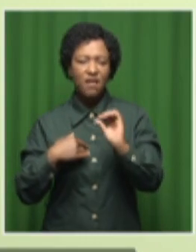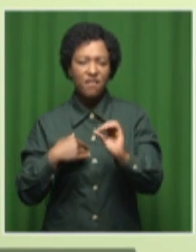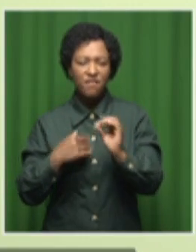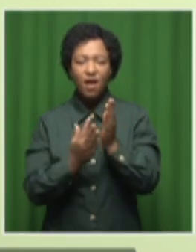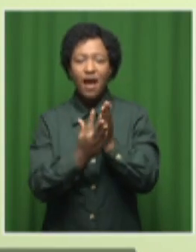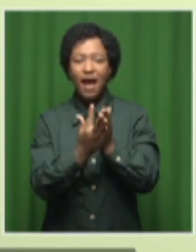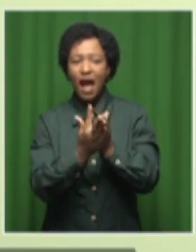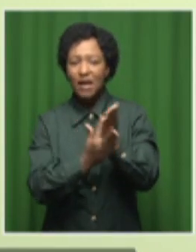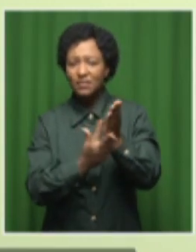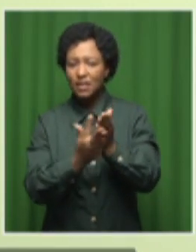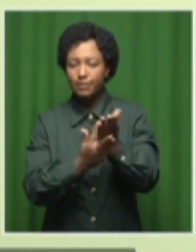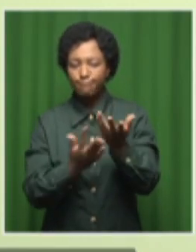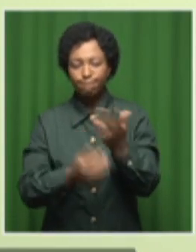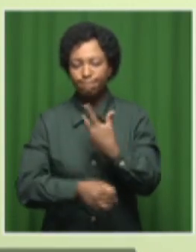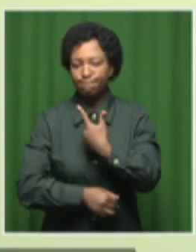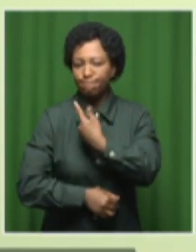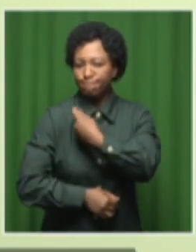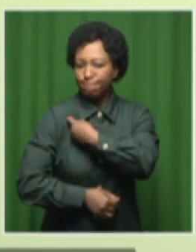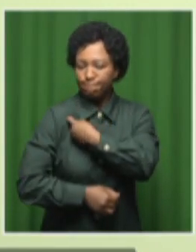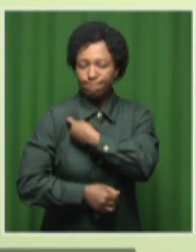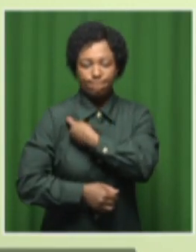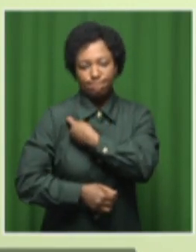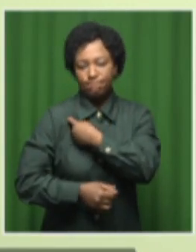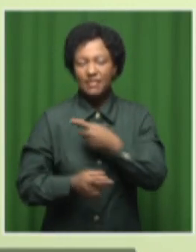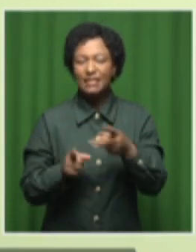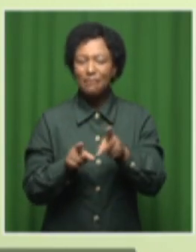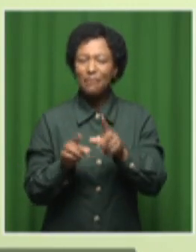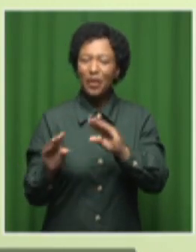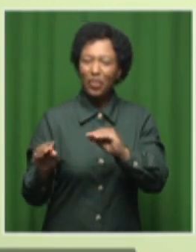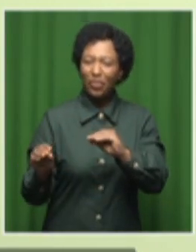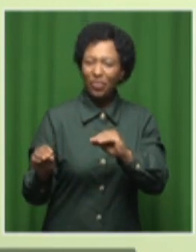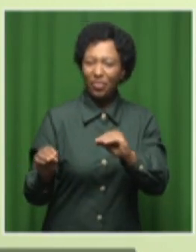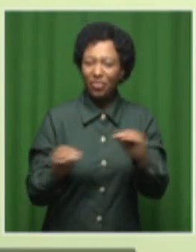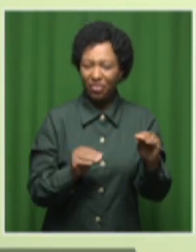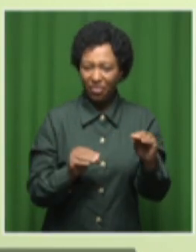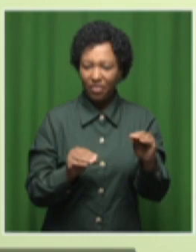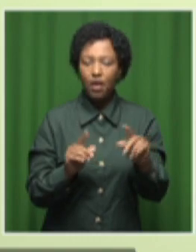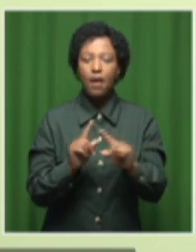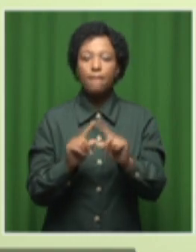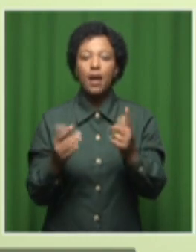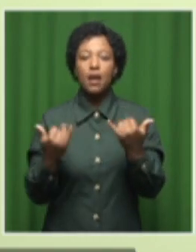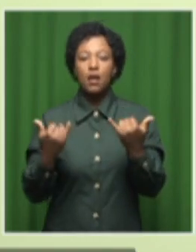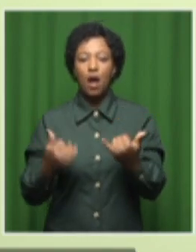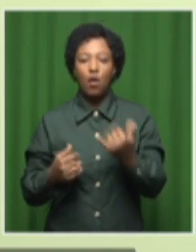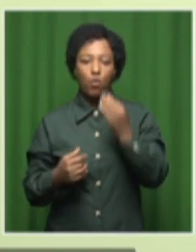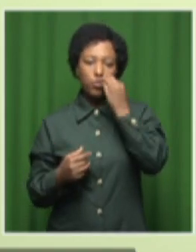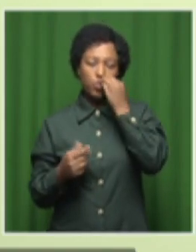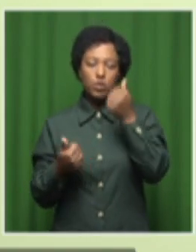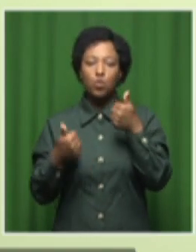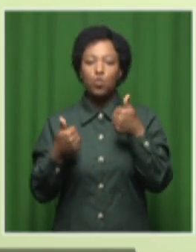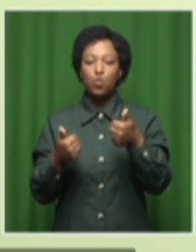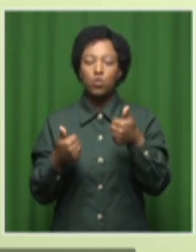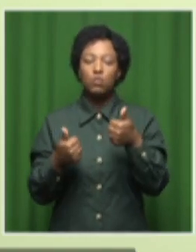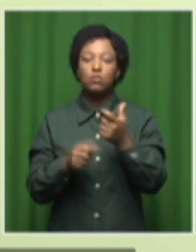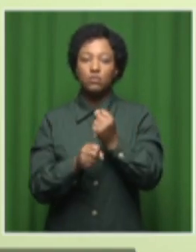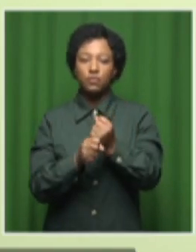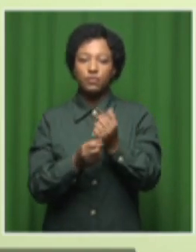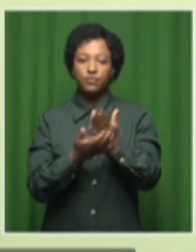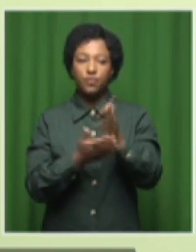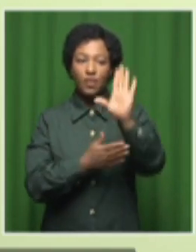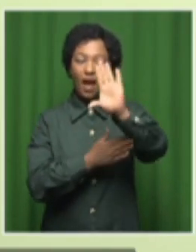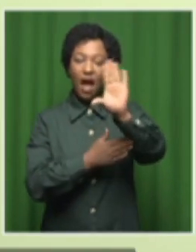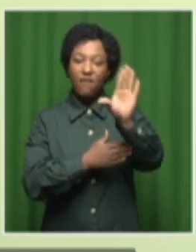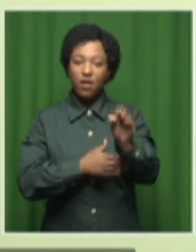the vaccine and how it delayed. But of course, now there's very good news in terms of now making sure that Africa is able